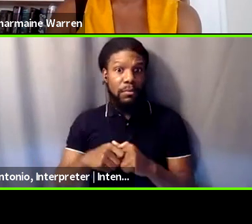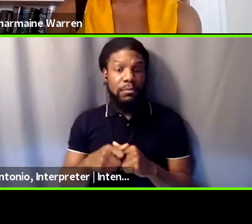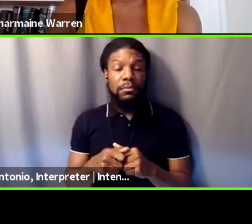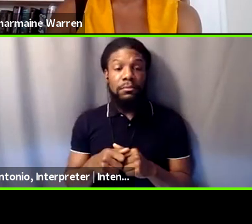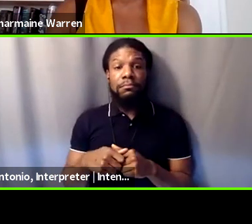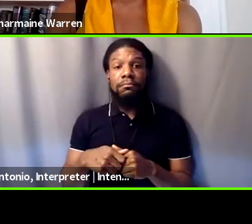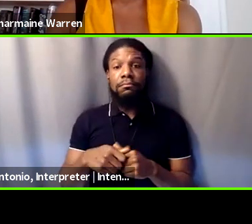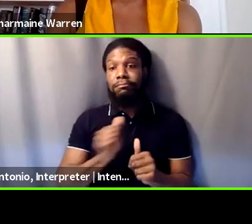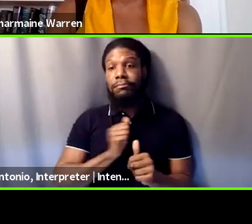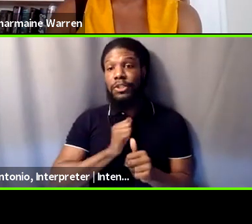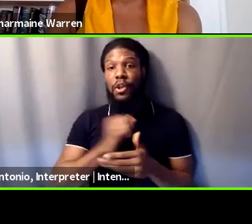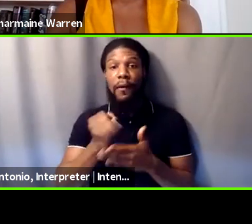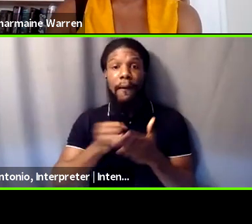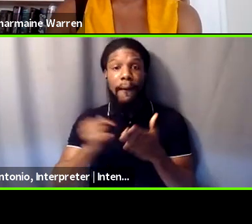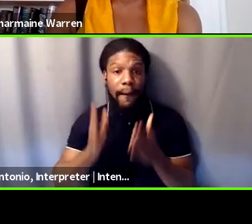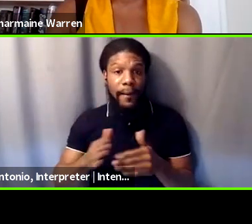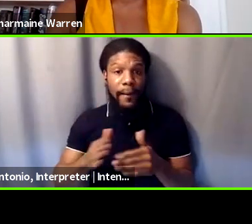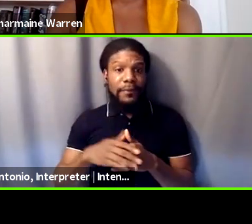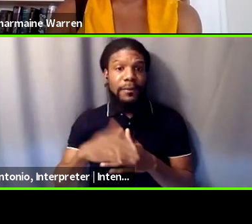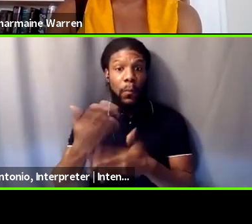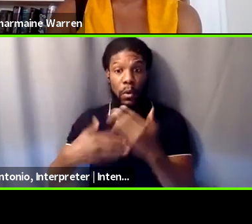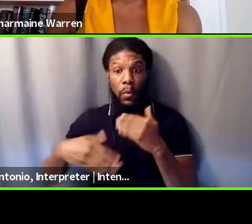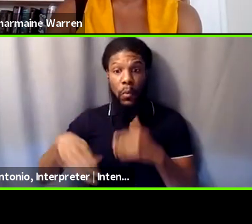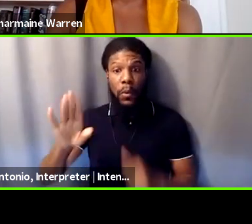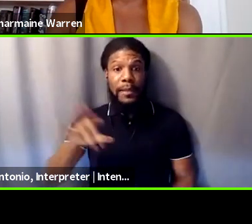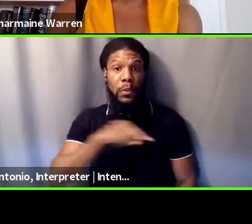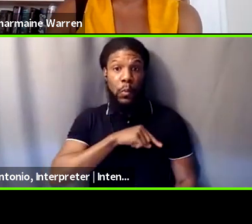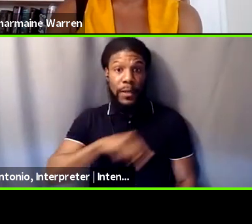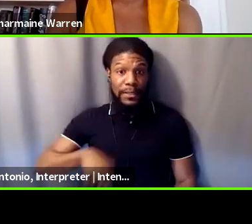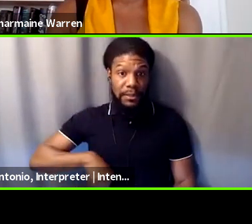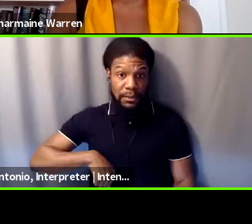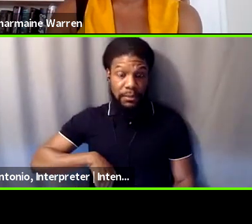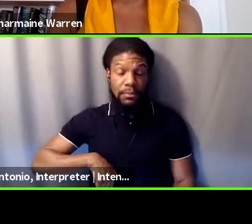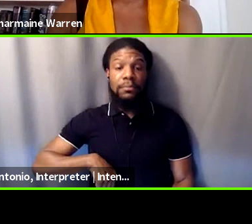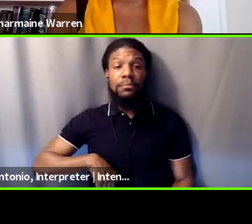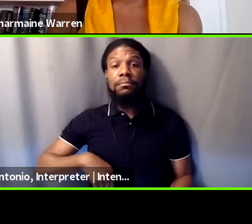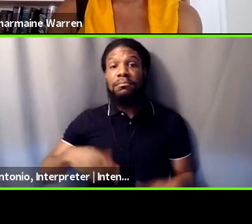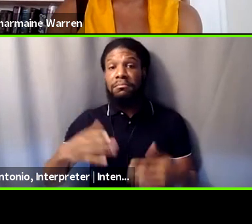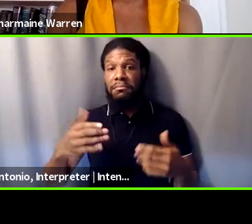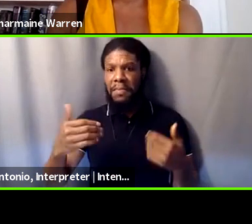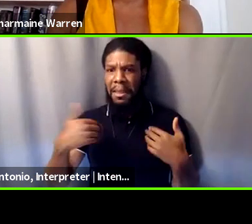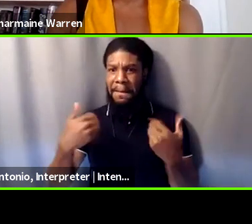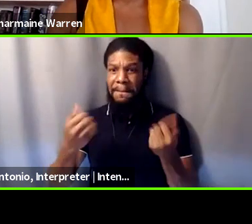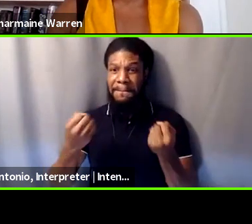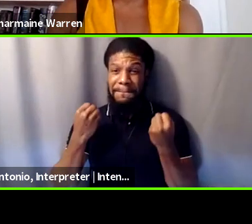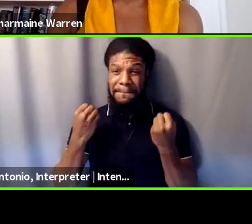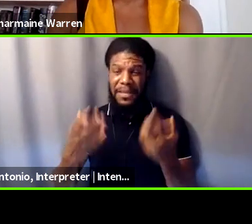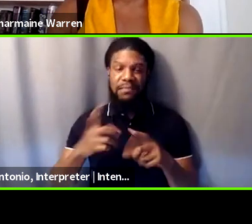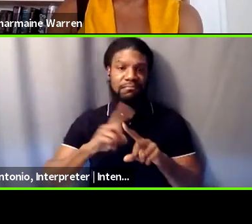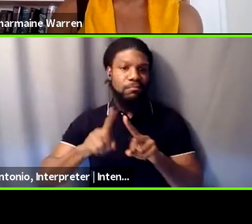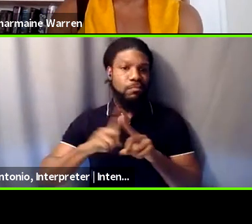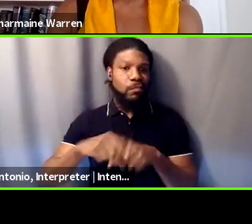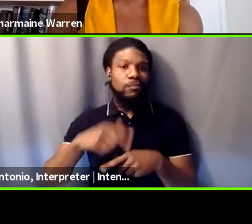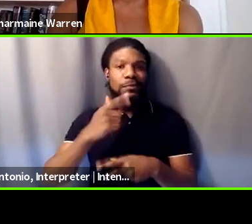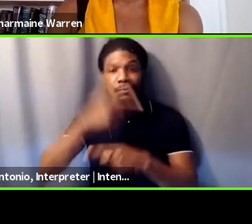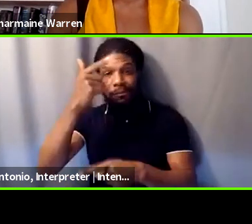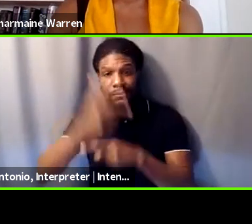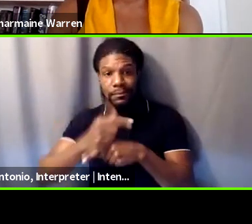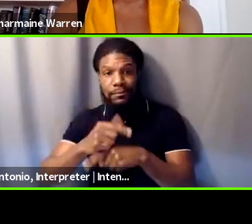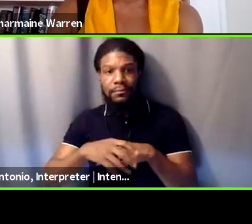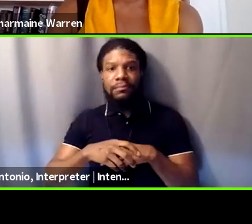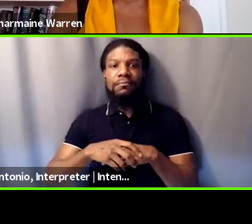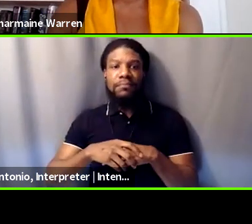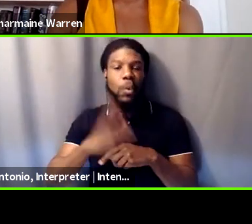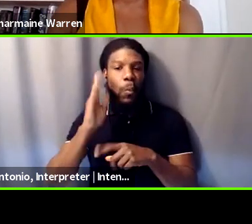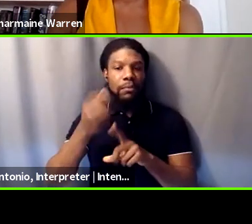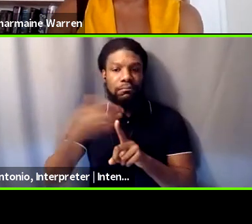I'm born and raised in Queens and Flushing. I come from a large family, which I'm sure we'll talk about, that inspire a lot of the reasons